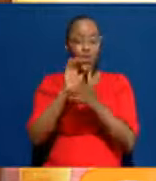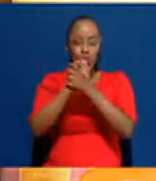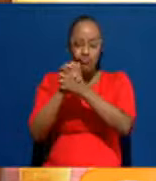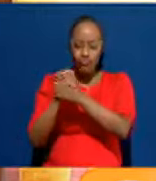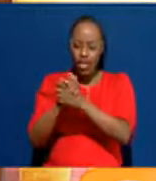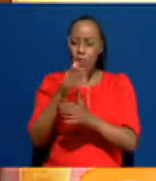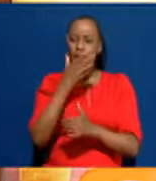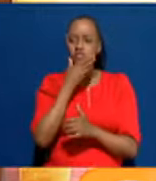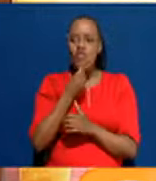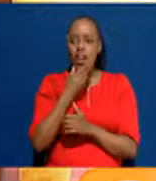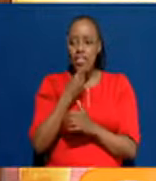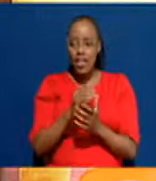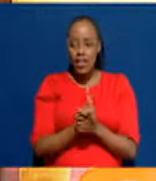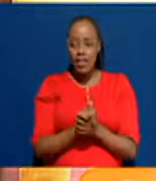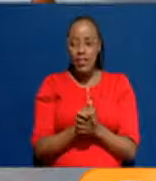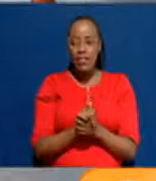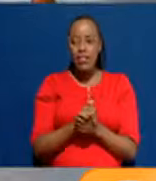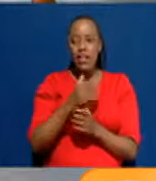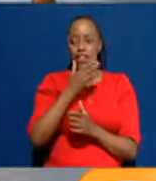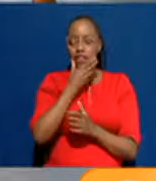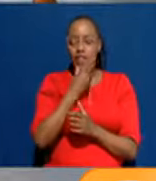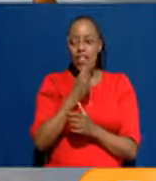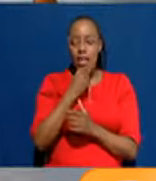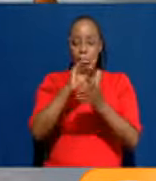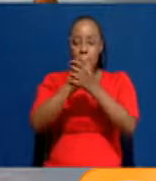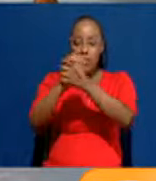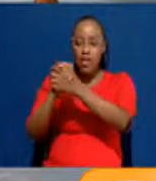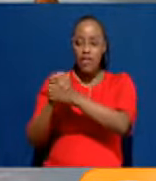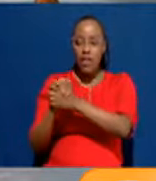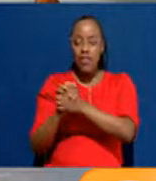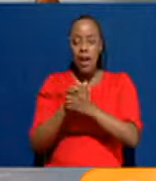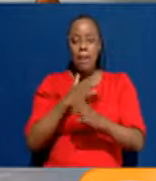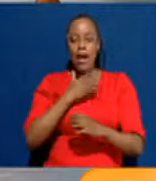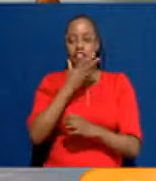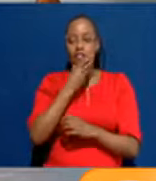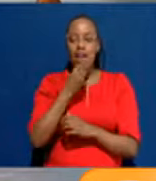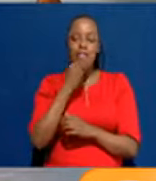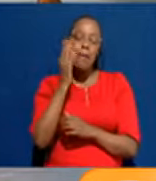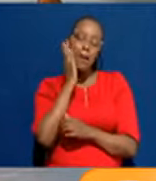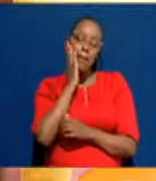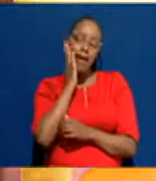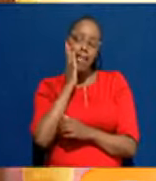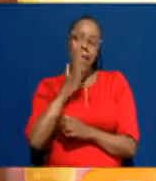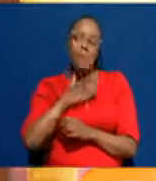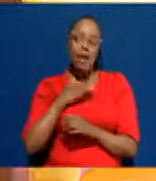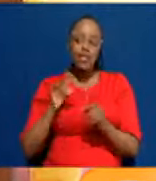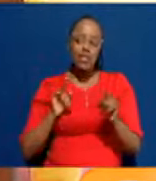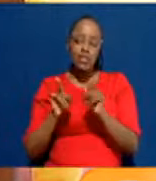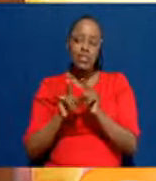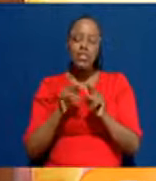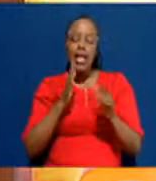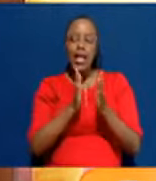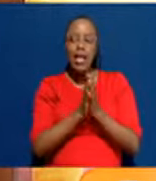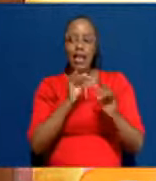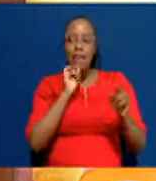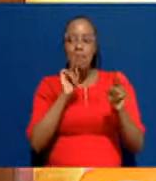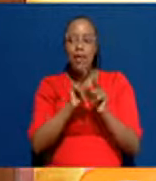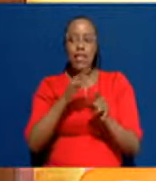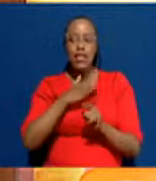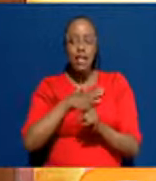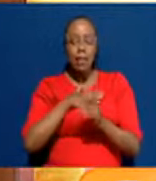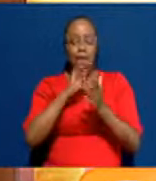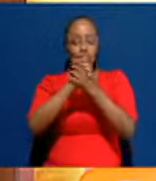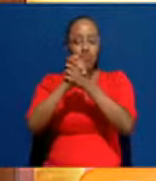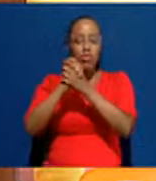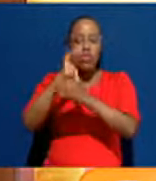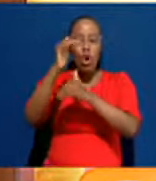Msalimie. Yeah, I was just namsalimia my dad, yes. My mom, my sisters and brothers.